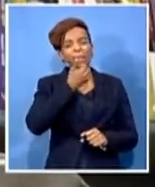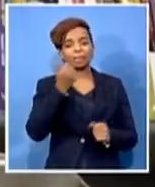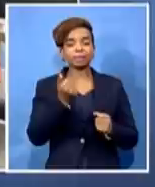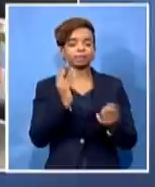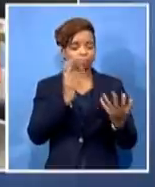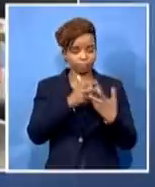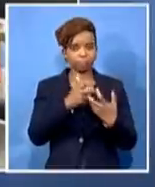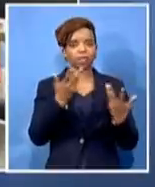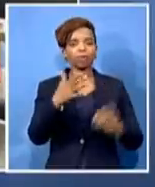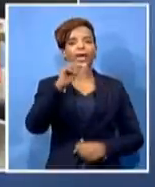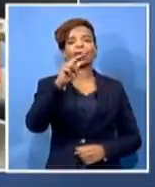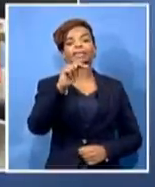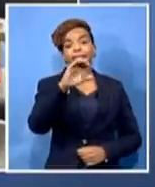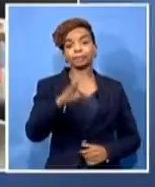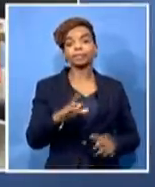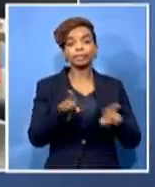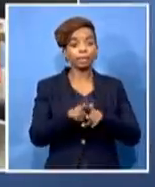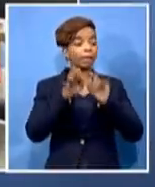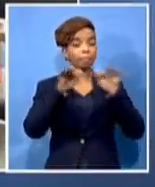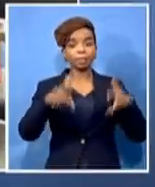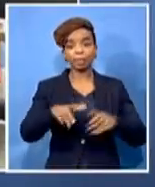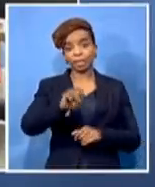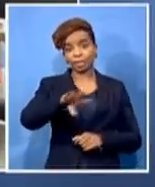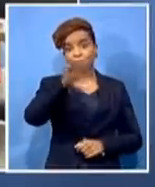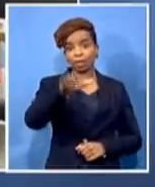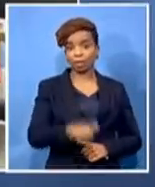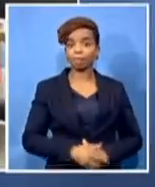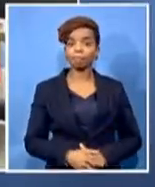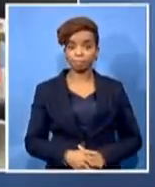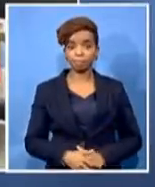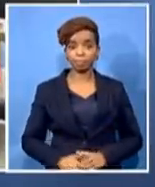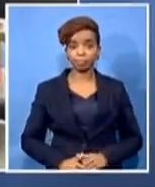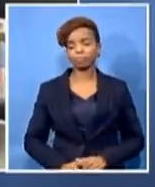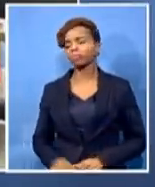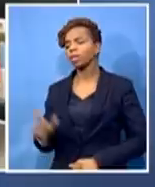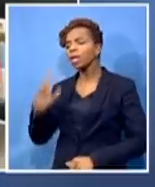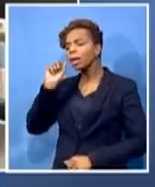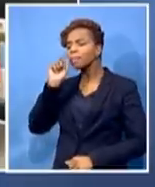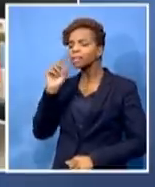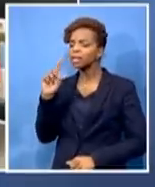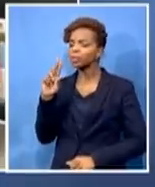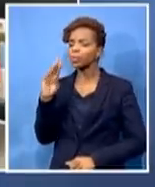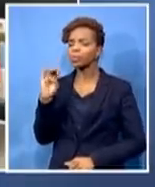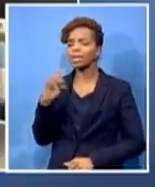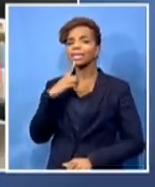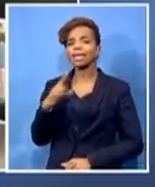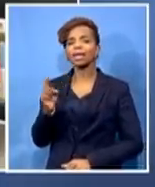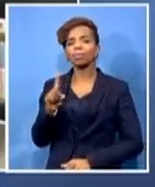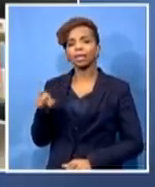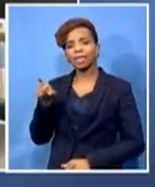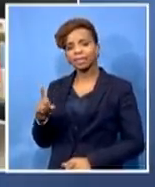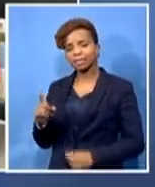other day from KZN, Mr. Dube, who said this was all manufactured outrage. Nothing is going to change within the African